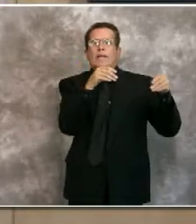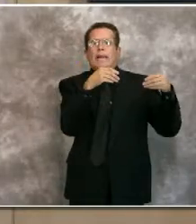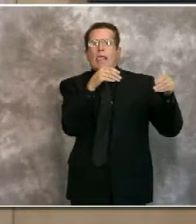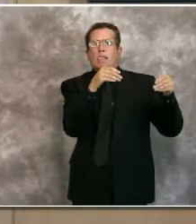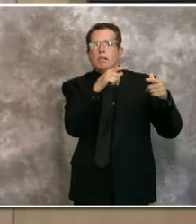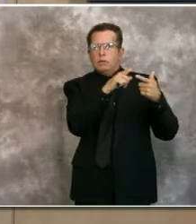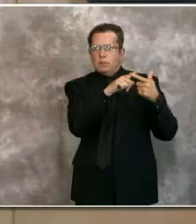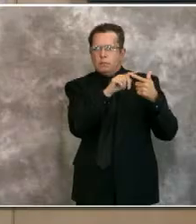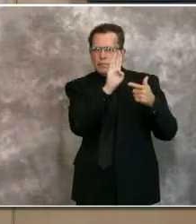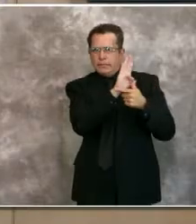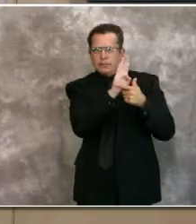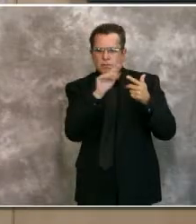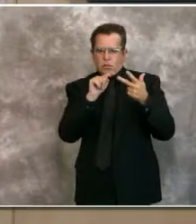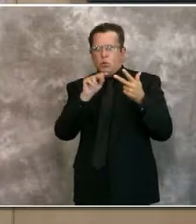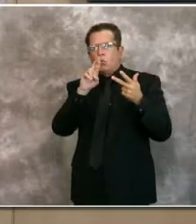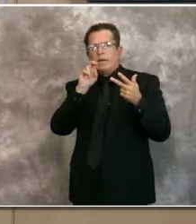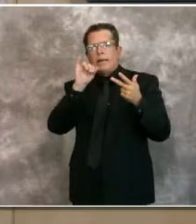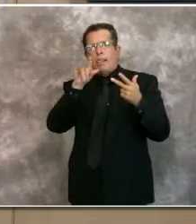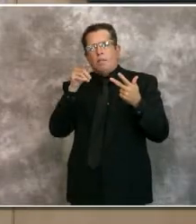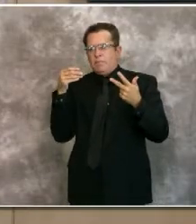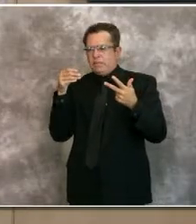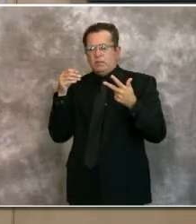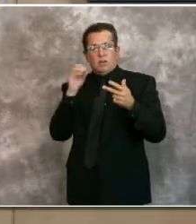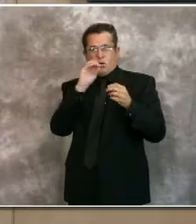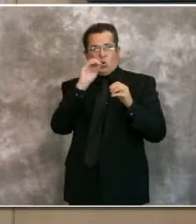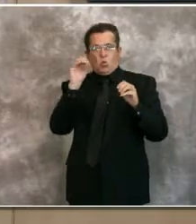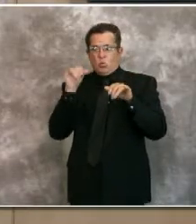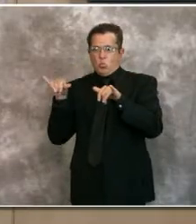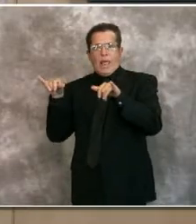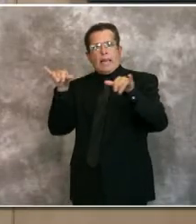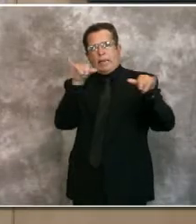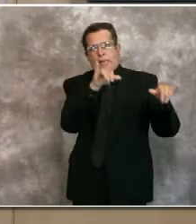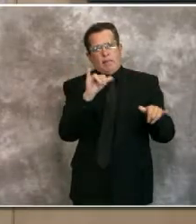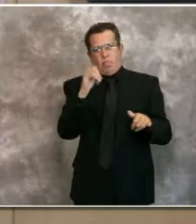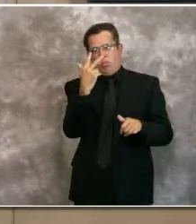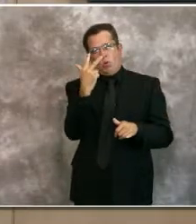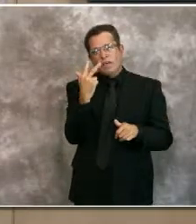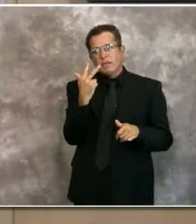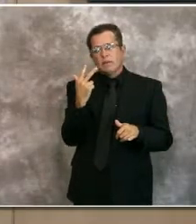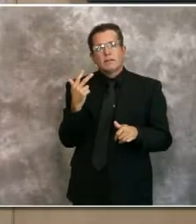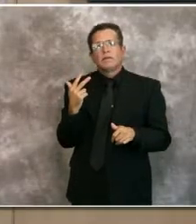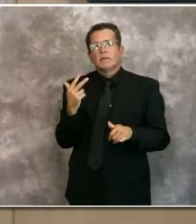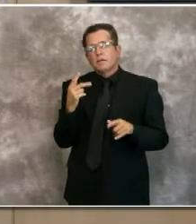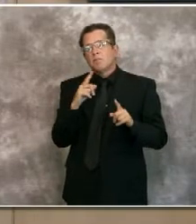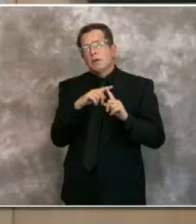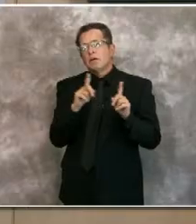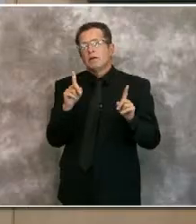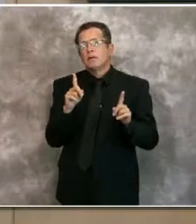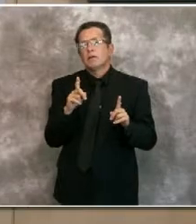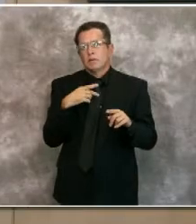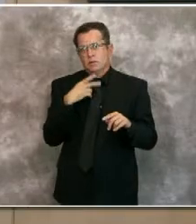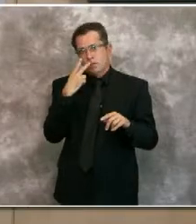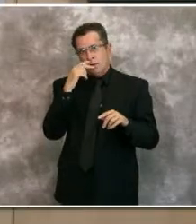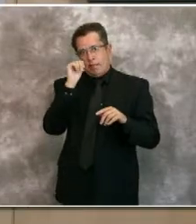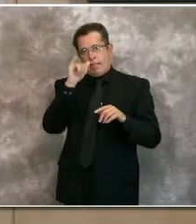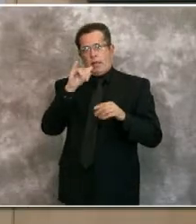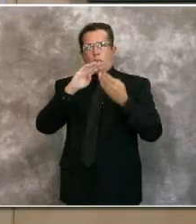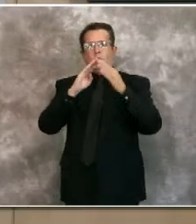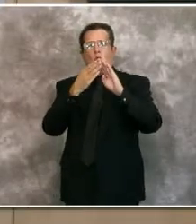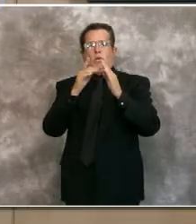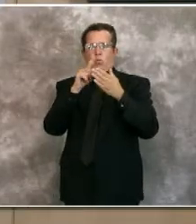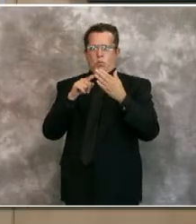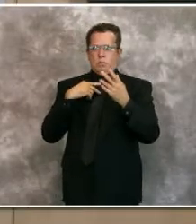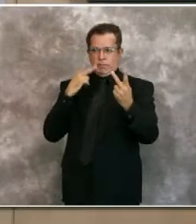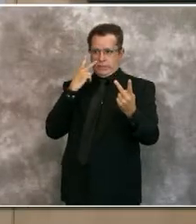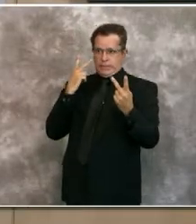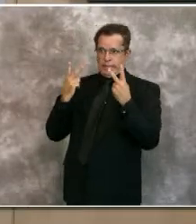other would be a retail business. So no trends specifically amongst those 3. And actually, I would comment that out of the community outbreaks that we've